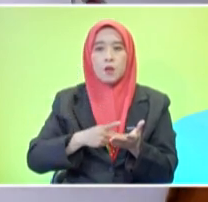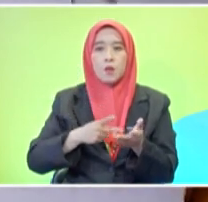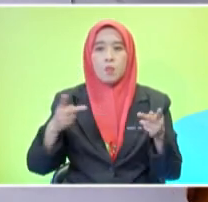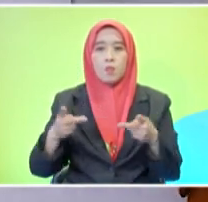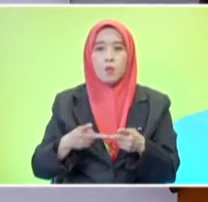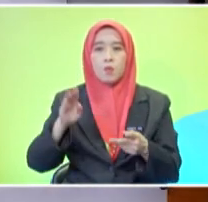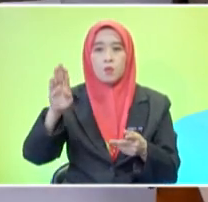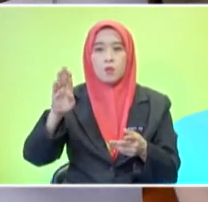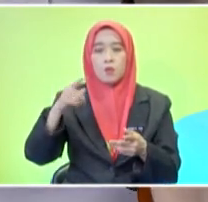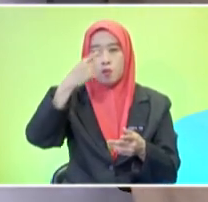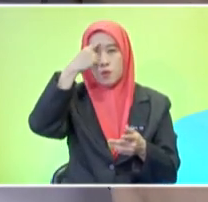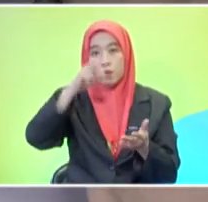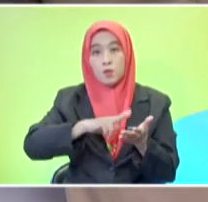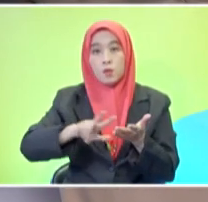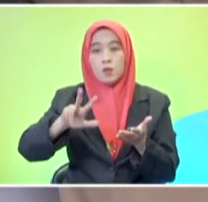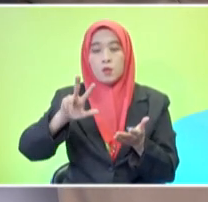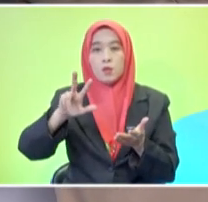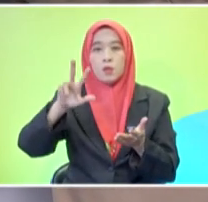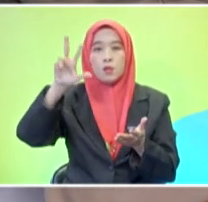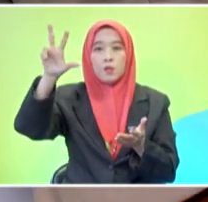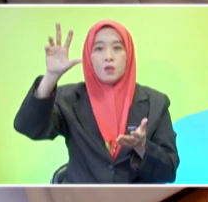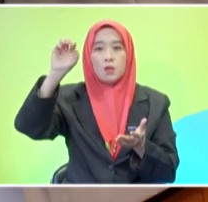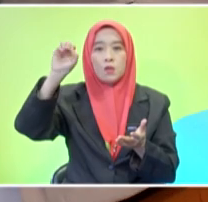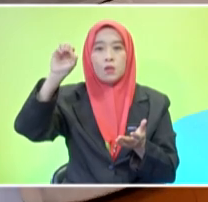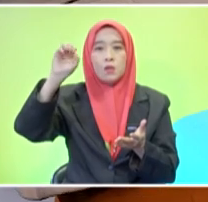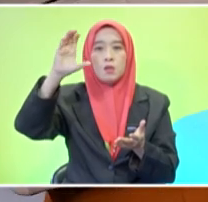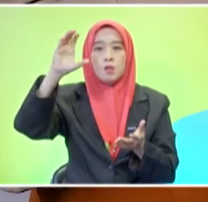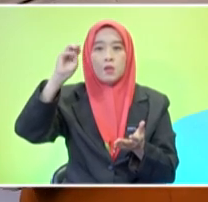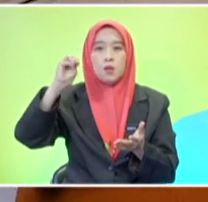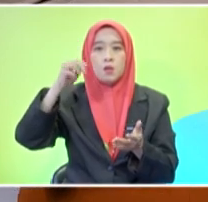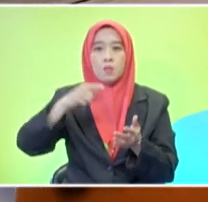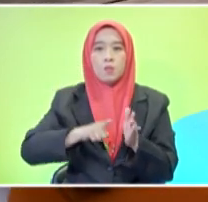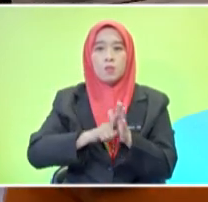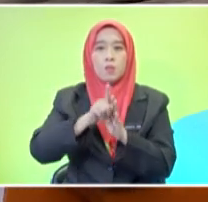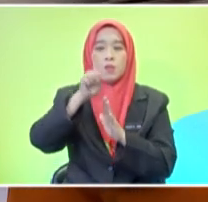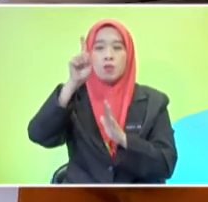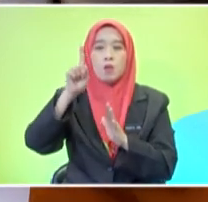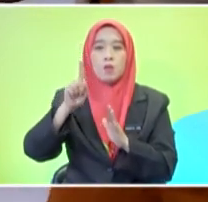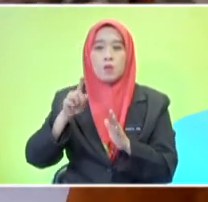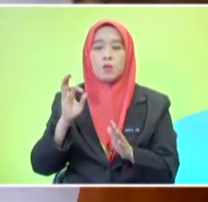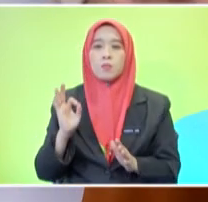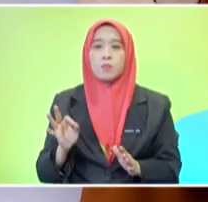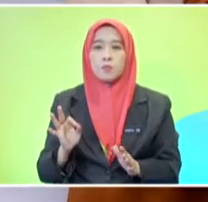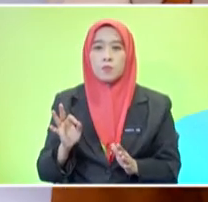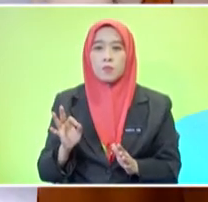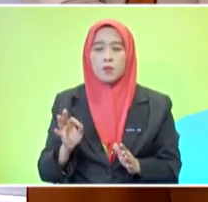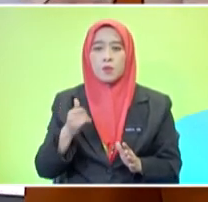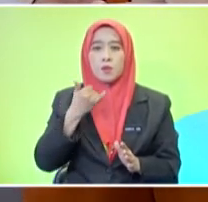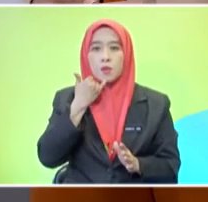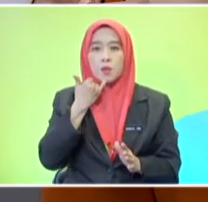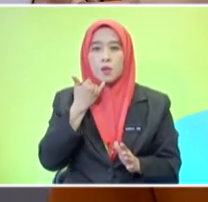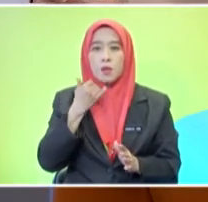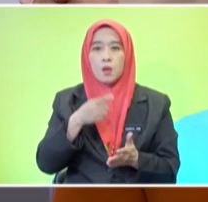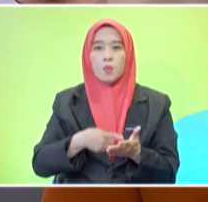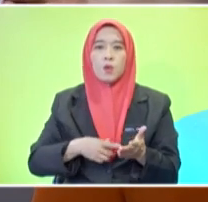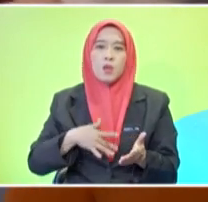third week, is 30 cm tall. 30 cm tall. Yes. Okay. So, Shafika, what do you think?